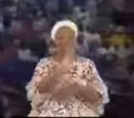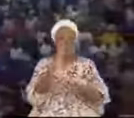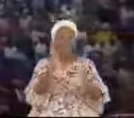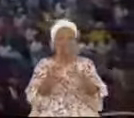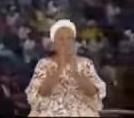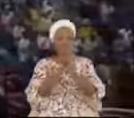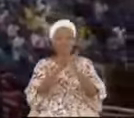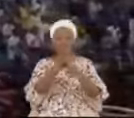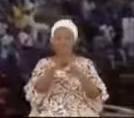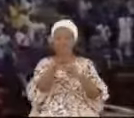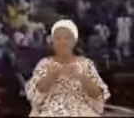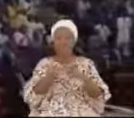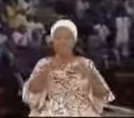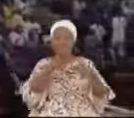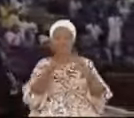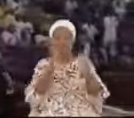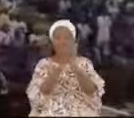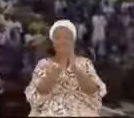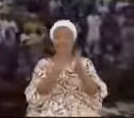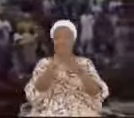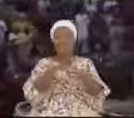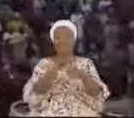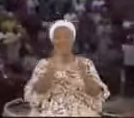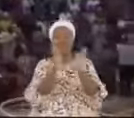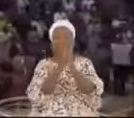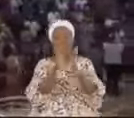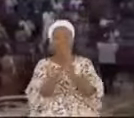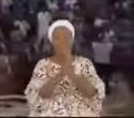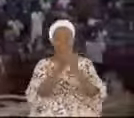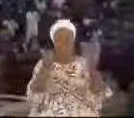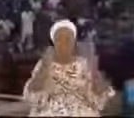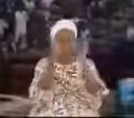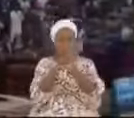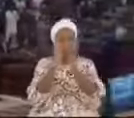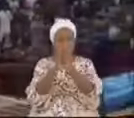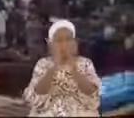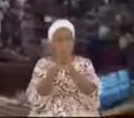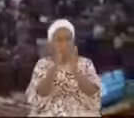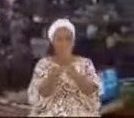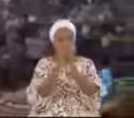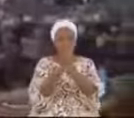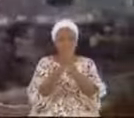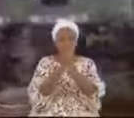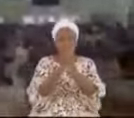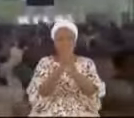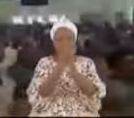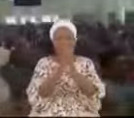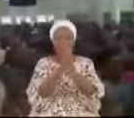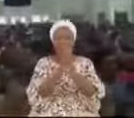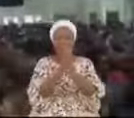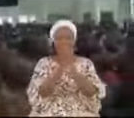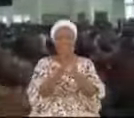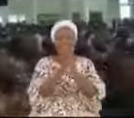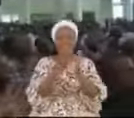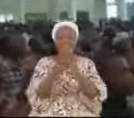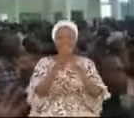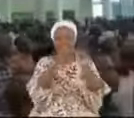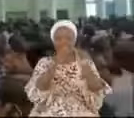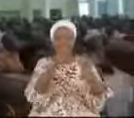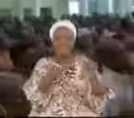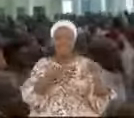clapping. Put those hands together. The blessings of God follow you